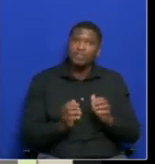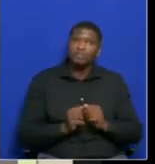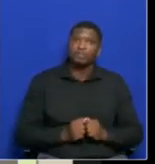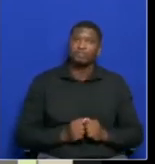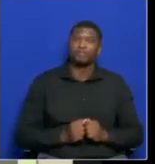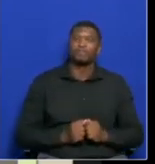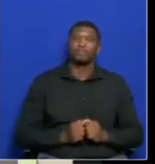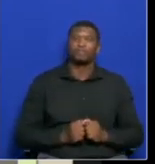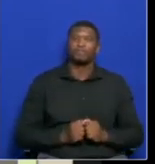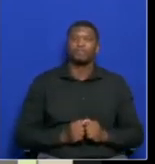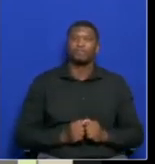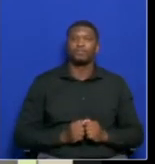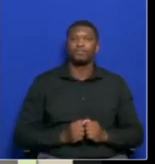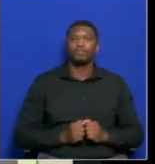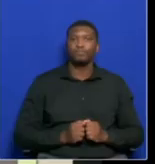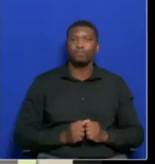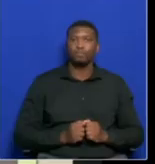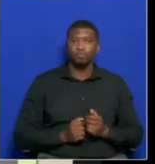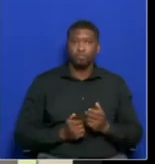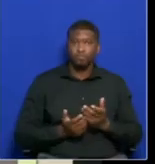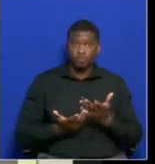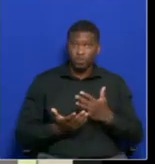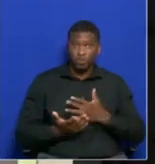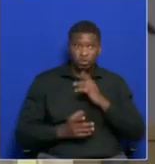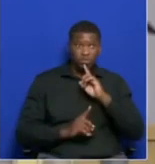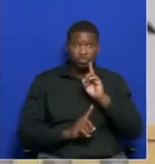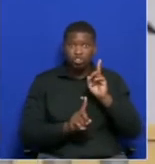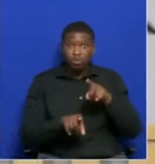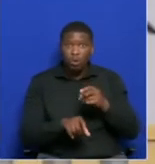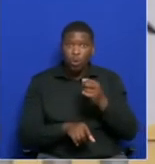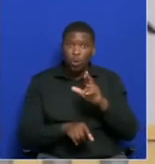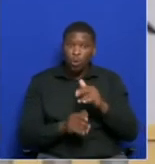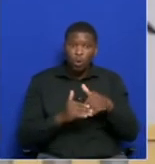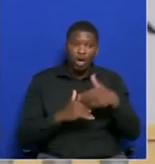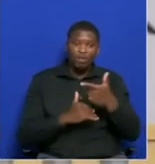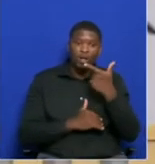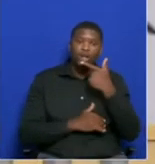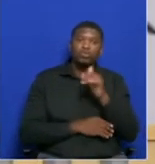Are you ready to respond, or do you want to respond after lunch?